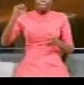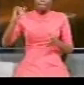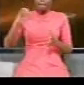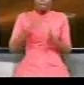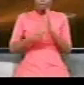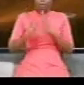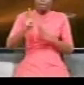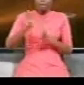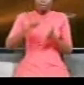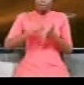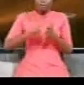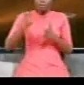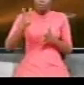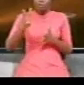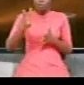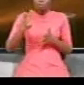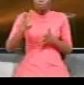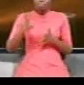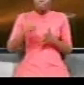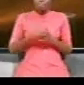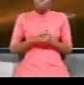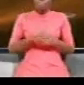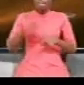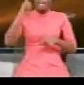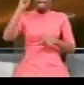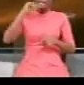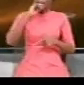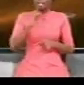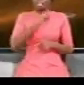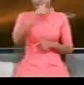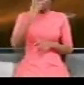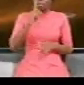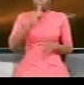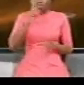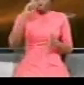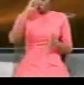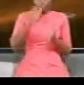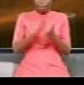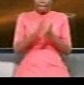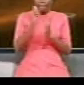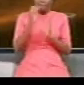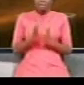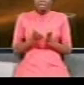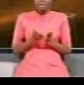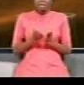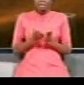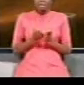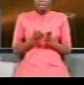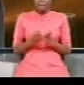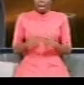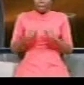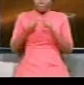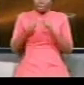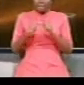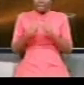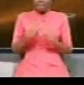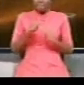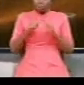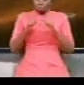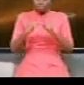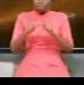2. In his light, true believers maintain steady